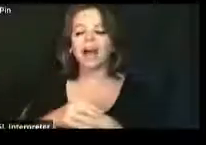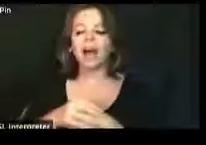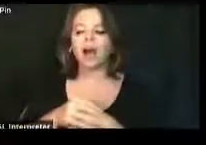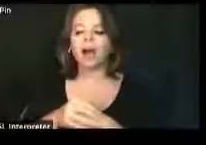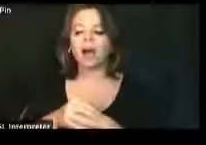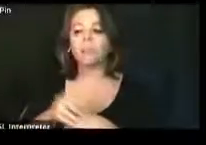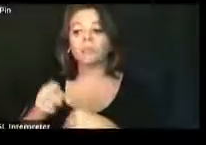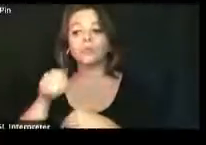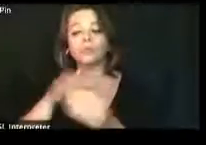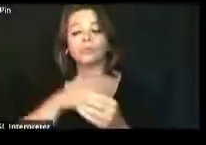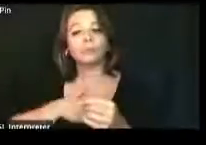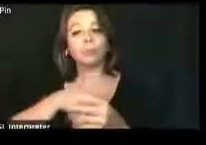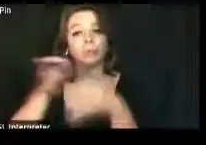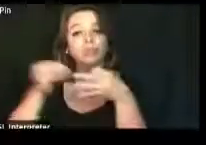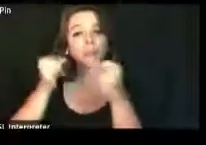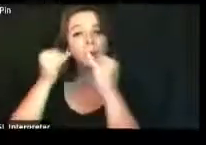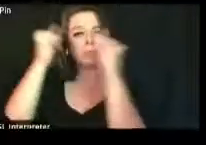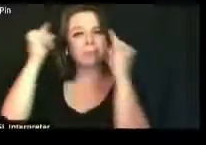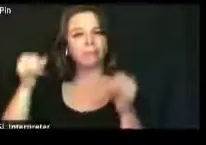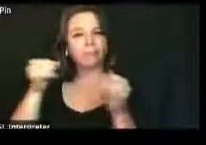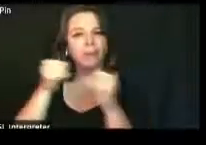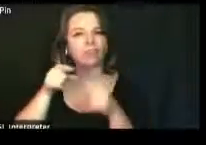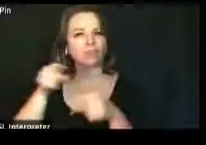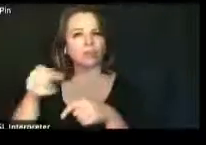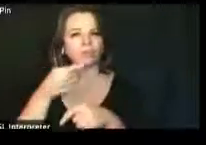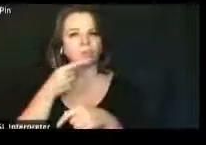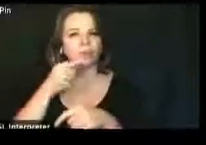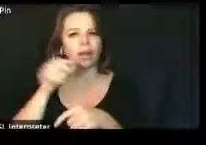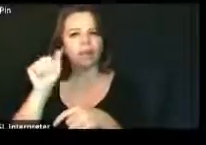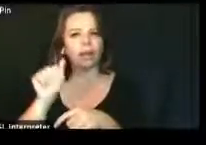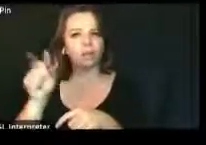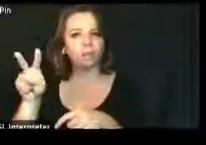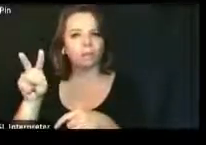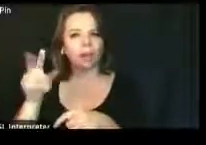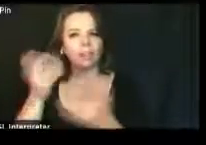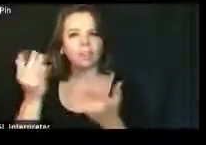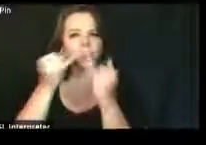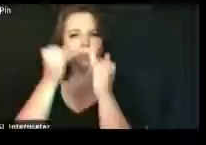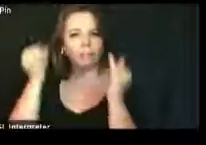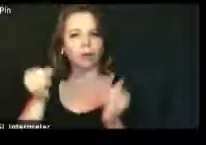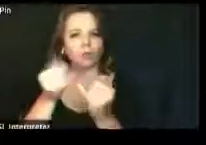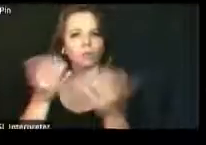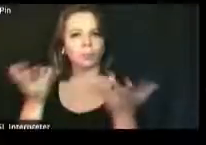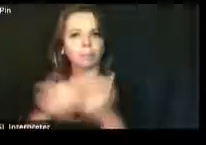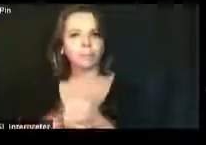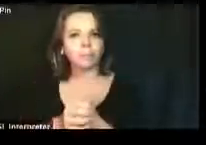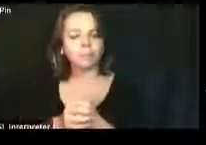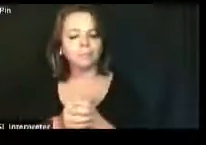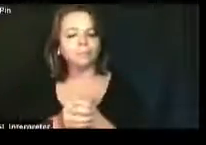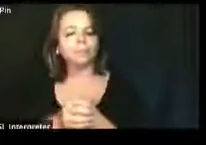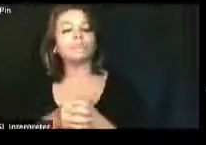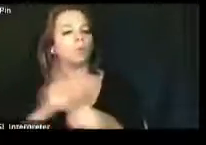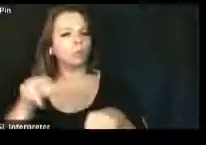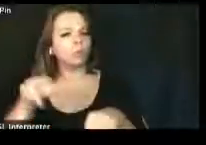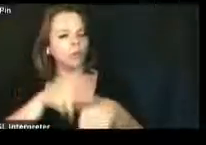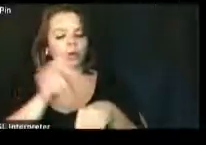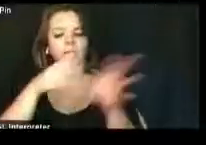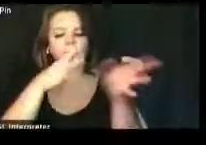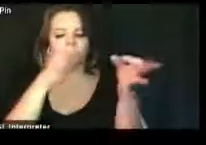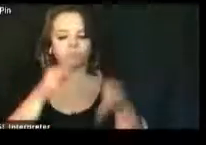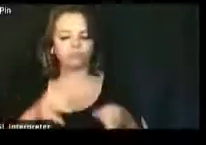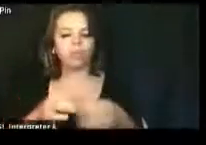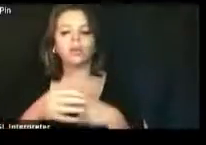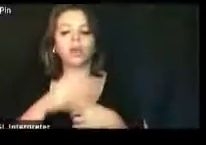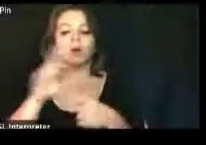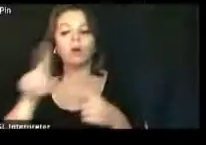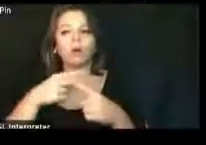describe the boundaries of what you consider the Antelope Valley? Yes, of course. So when we think about the